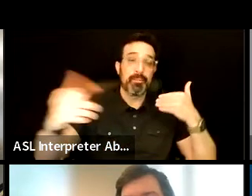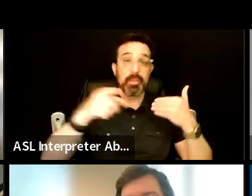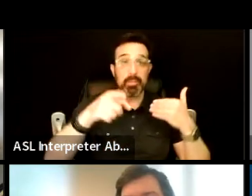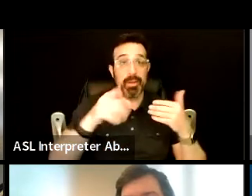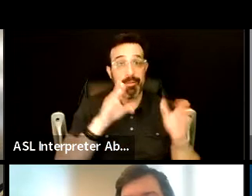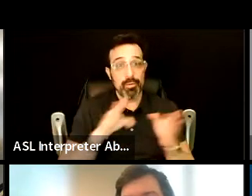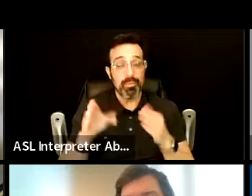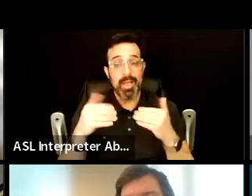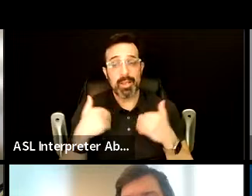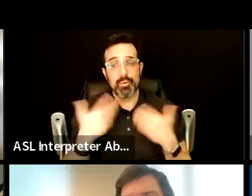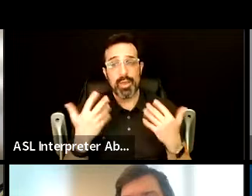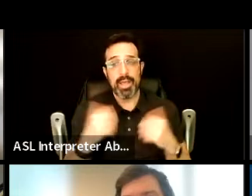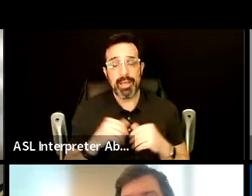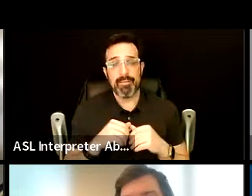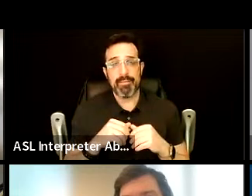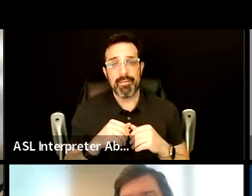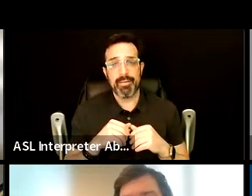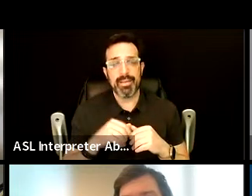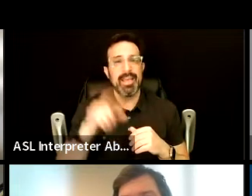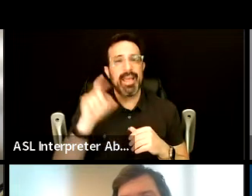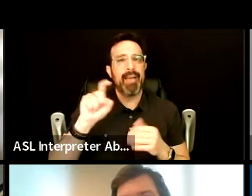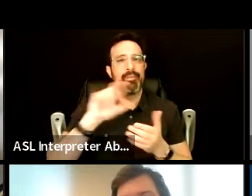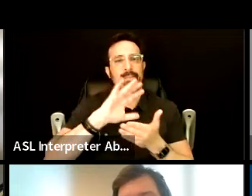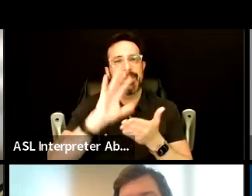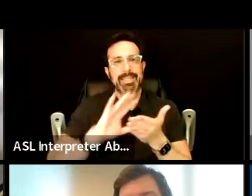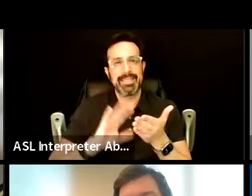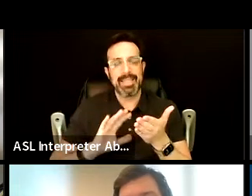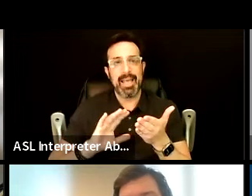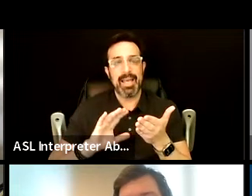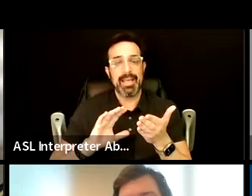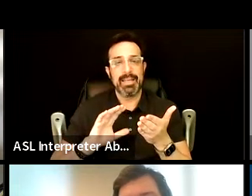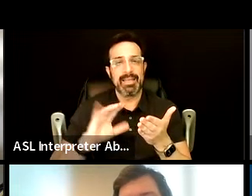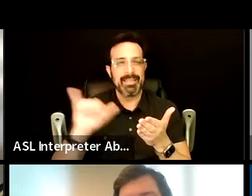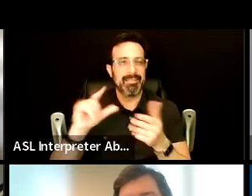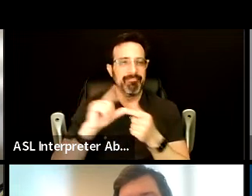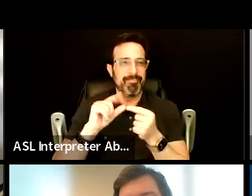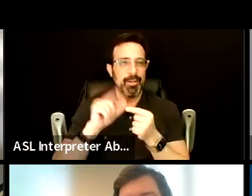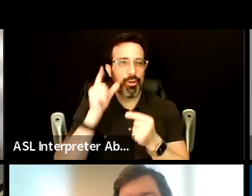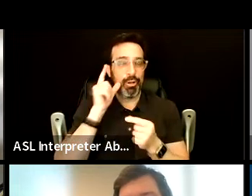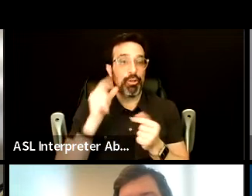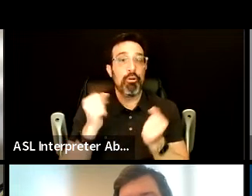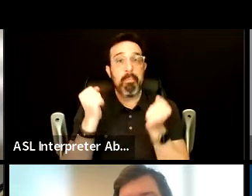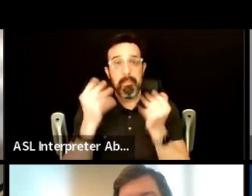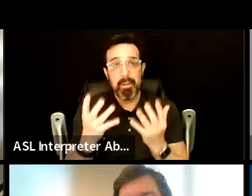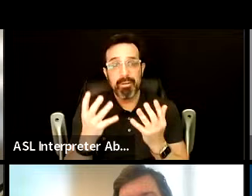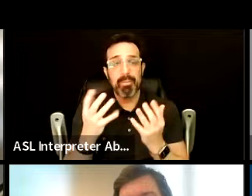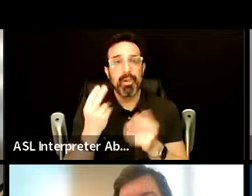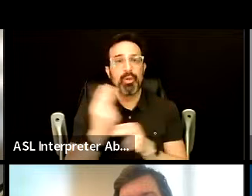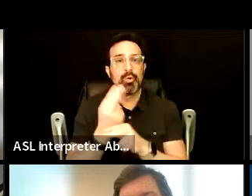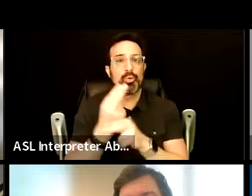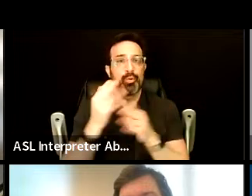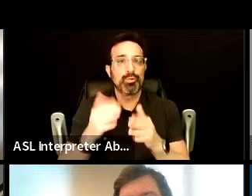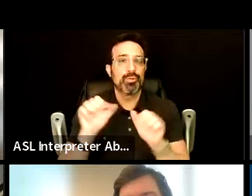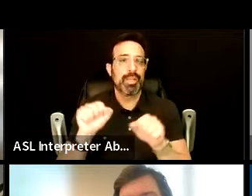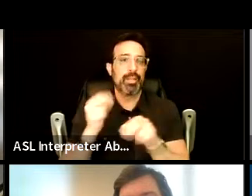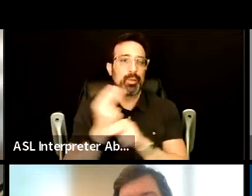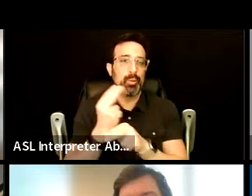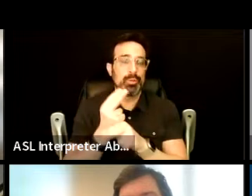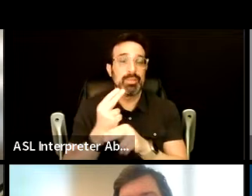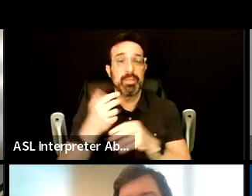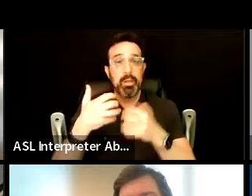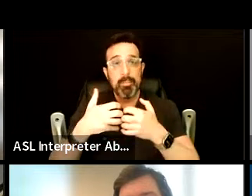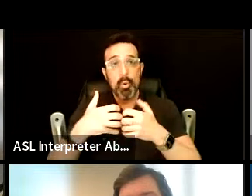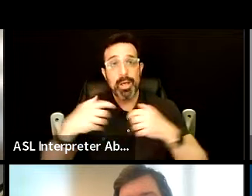have, it needs to be designed so that, as stated earlier, multiple users can use it. People in